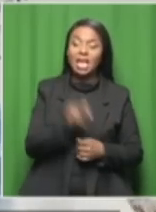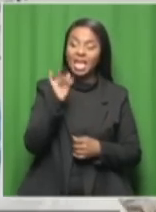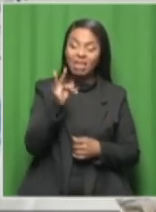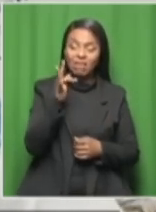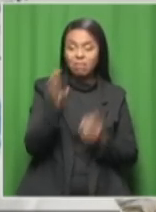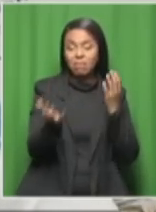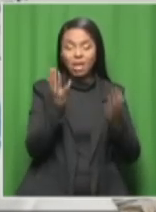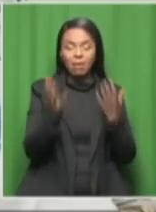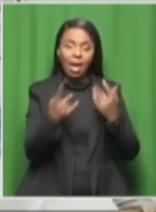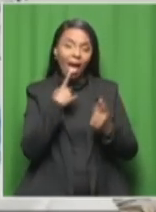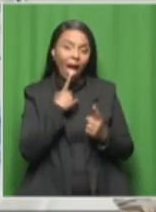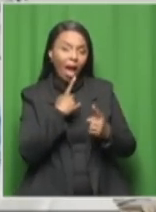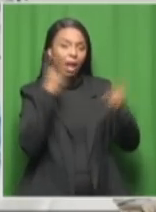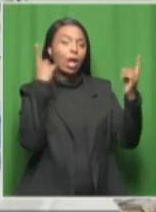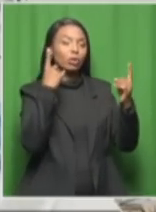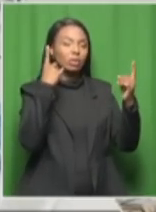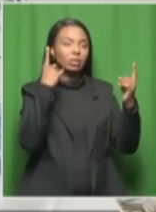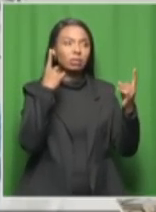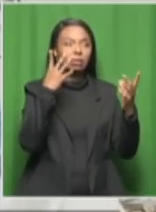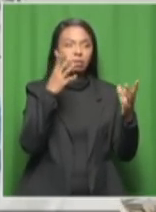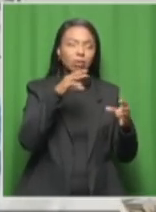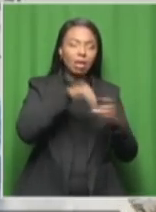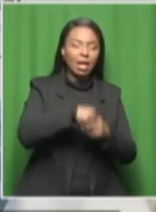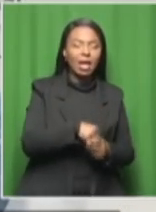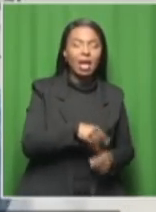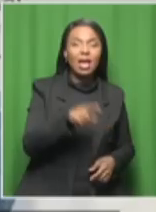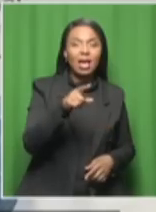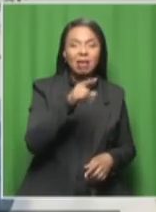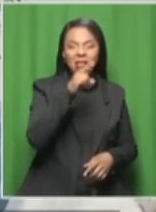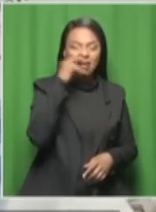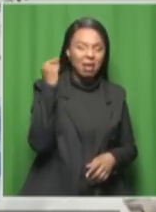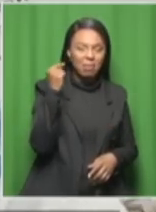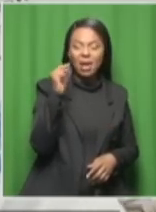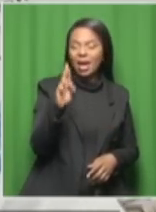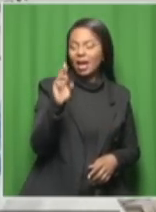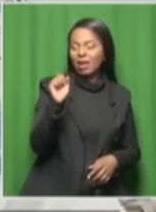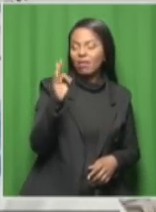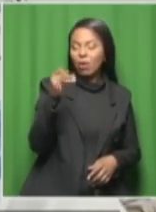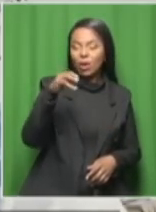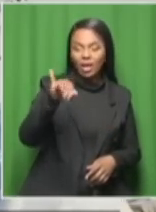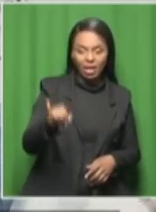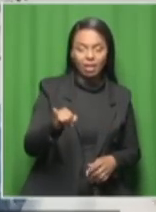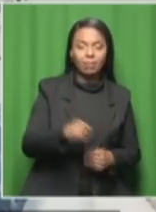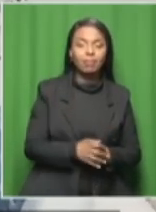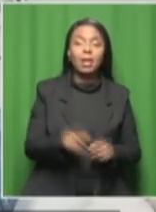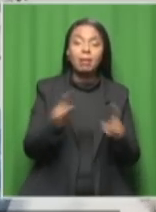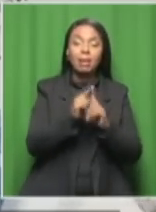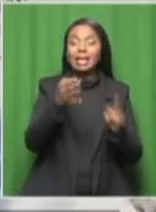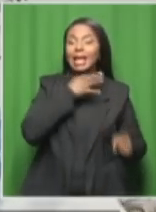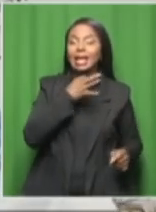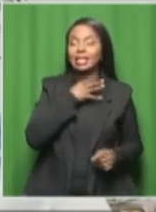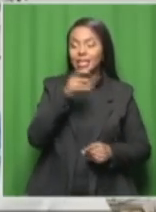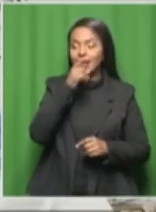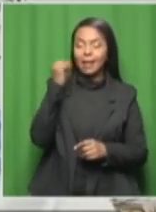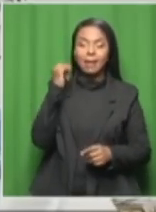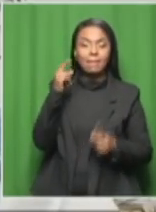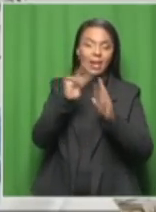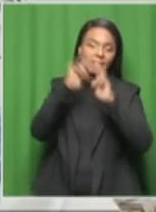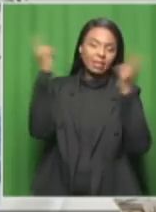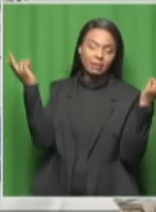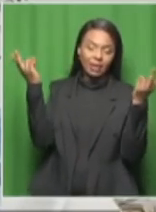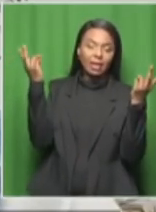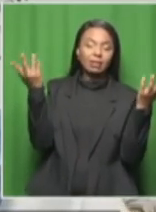to pronounce it in French, it's refouli. But in English, we just call it refoulement because we're not French. We